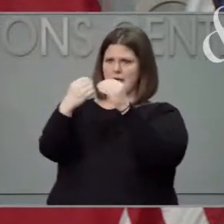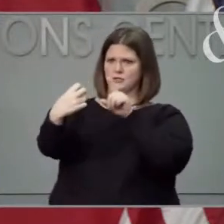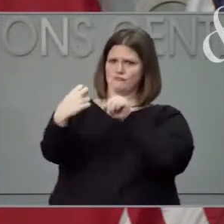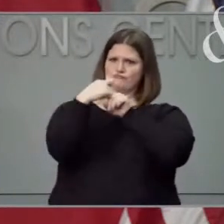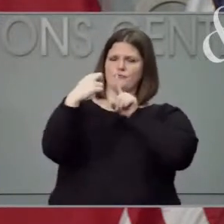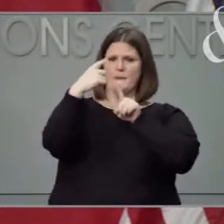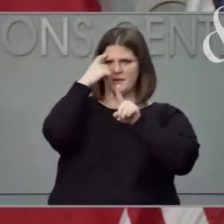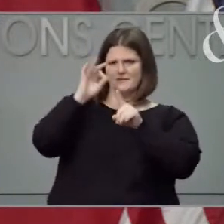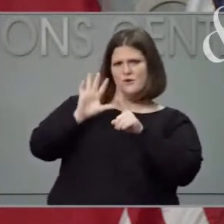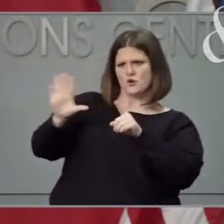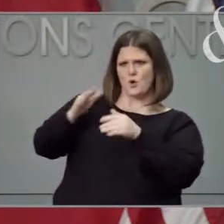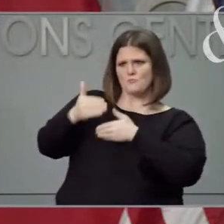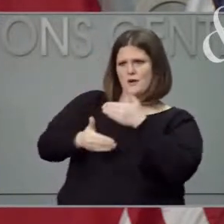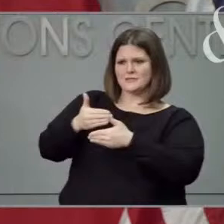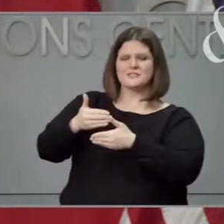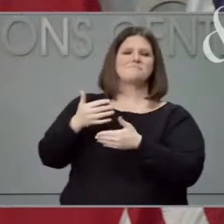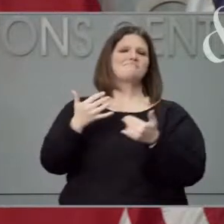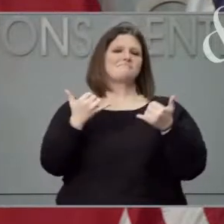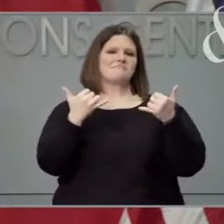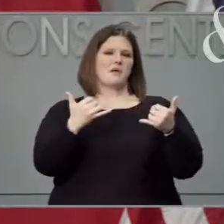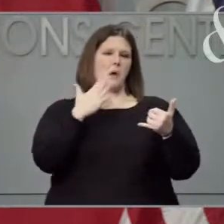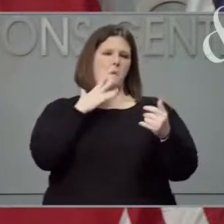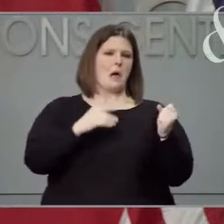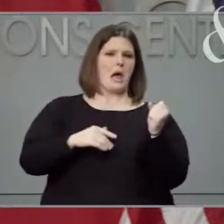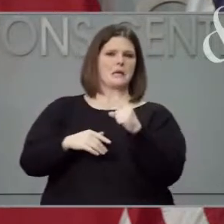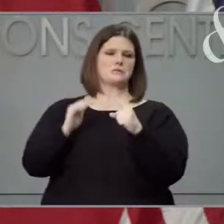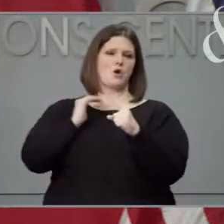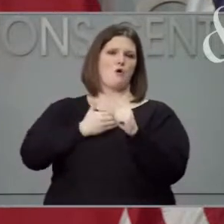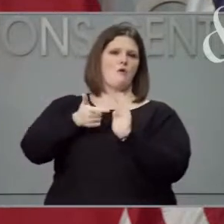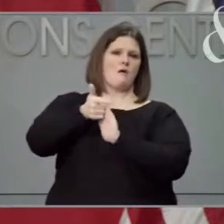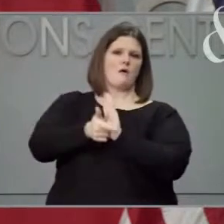now? I'll ask our general counsel to speak to that.